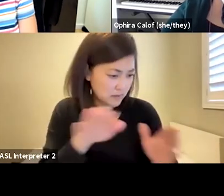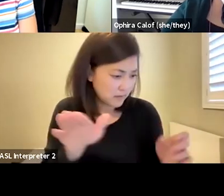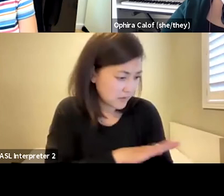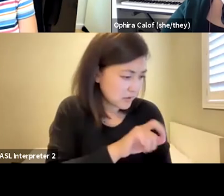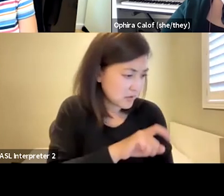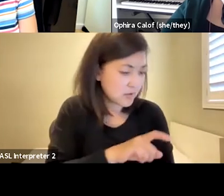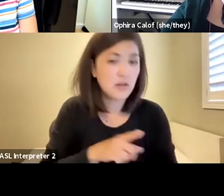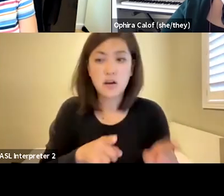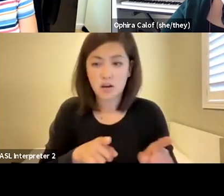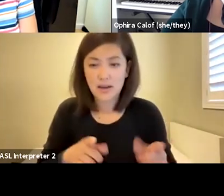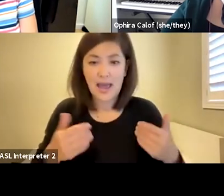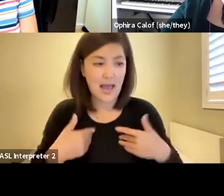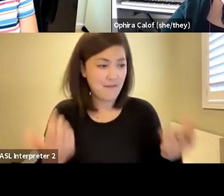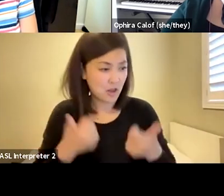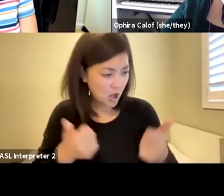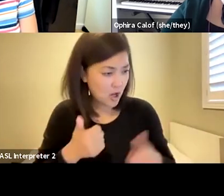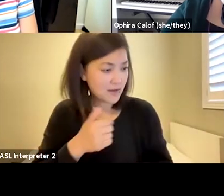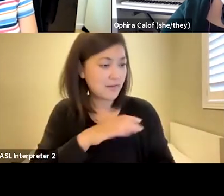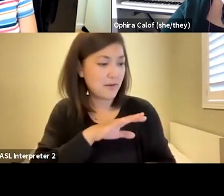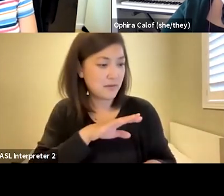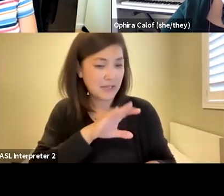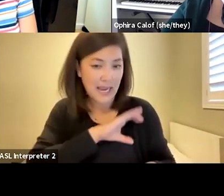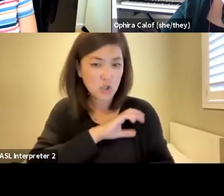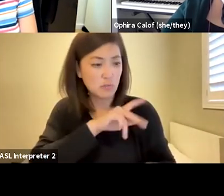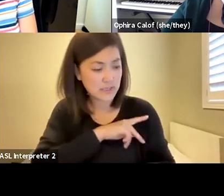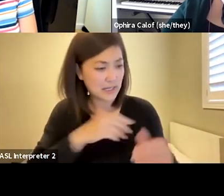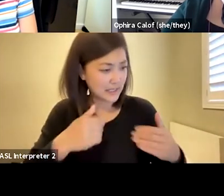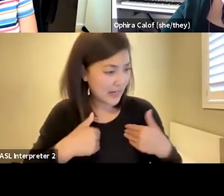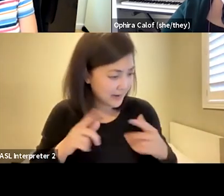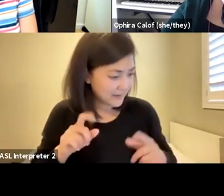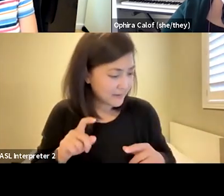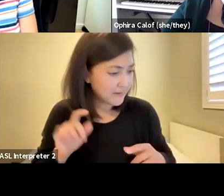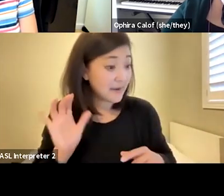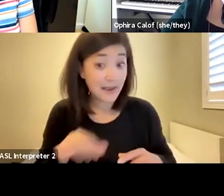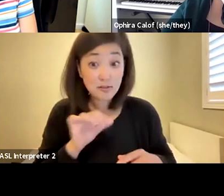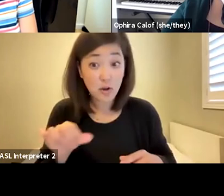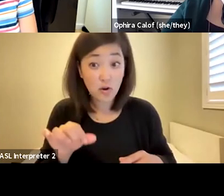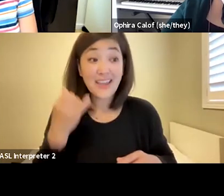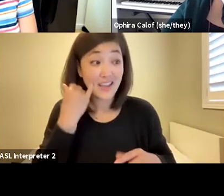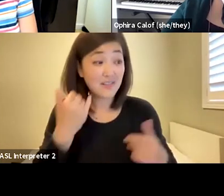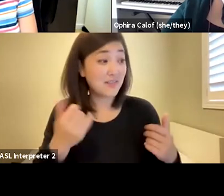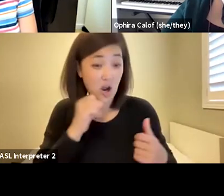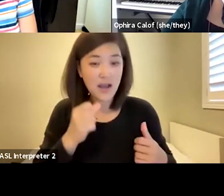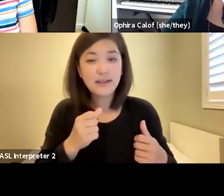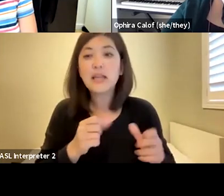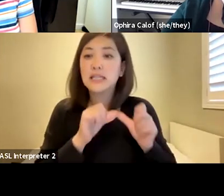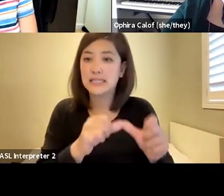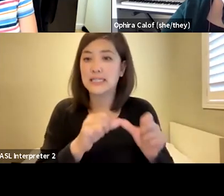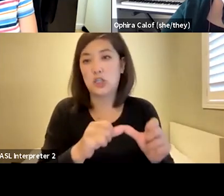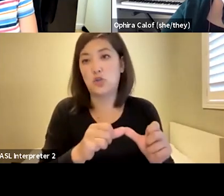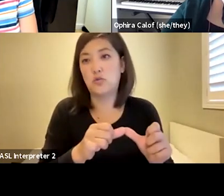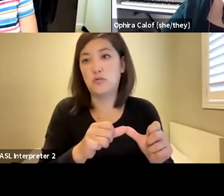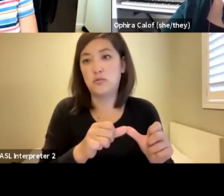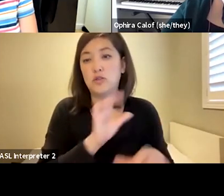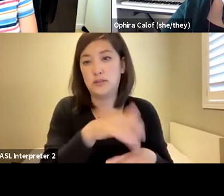that when you really know what the themes are of the piece you're writing and who the characters are, it tends to really just write itself. And lastly, I'll say that